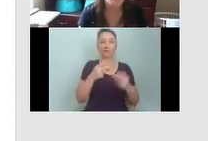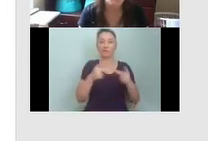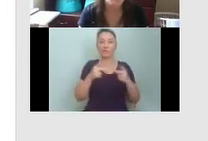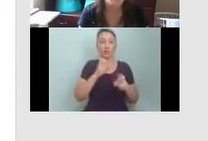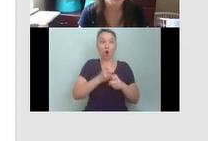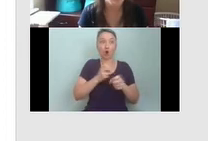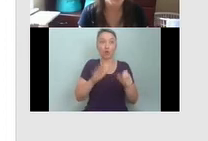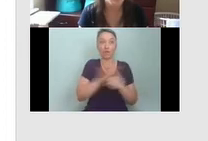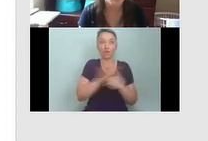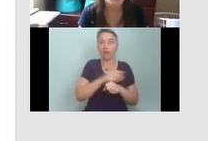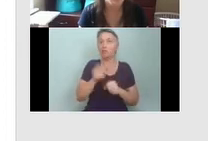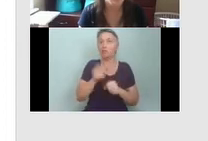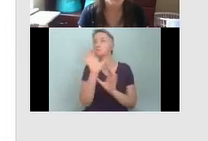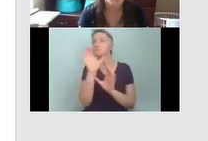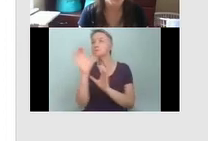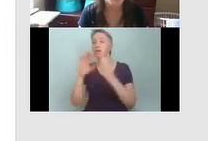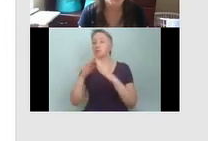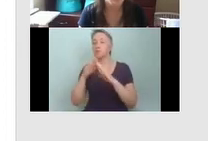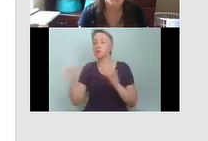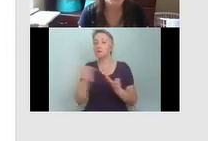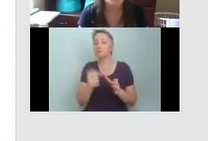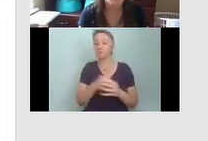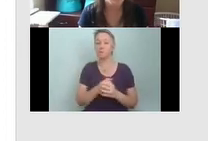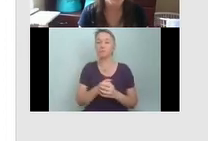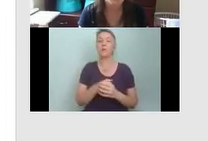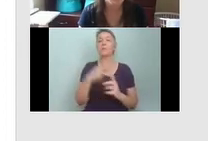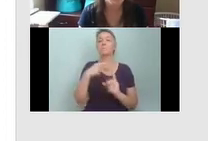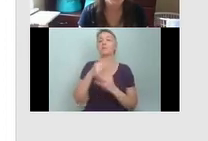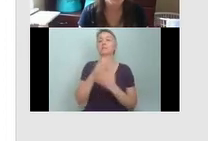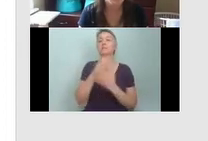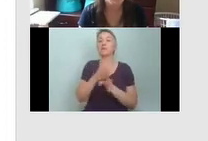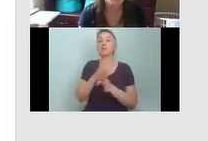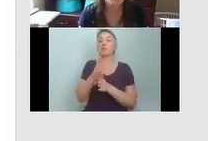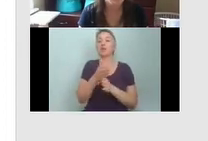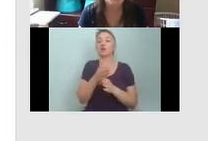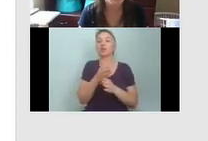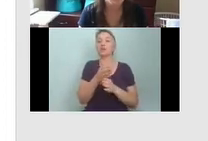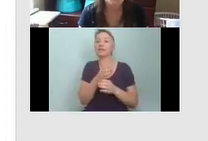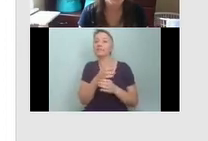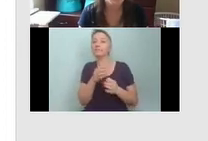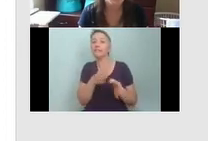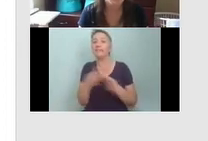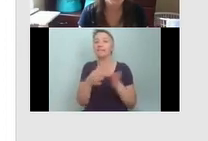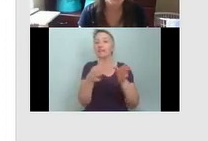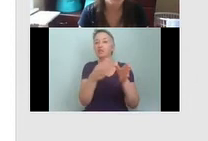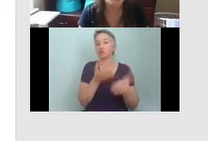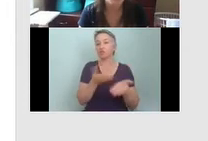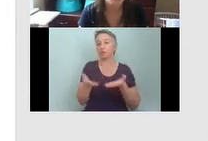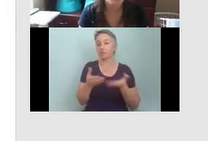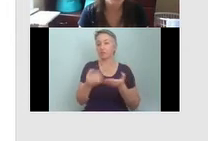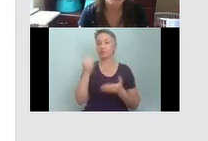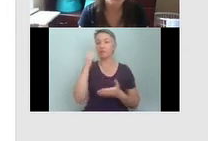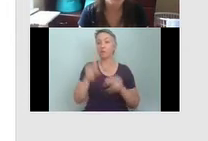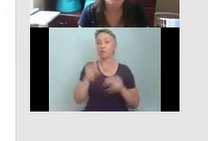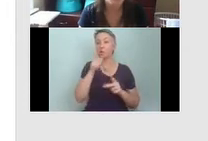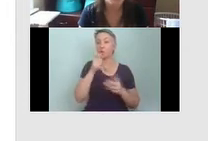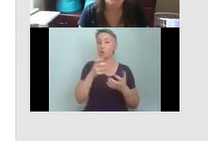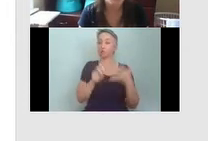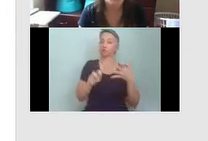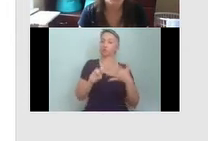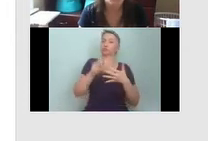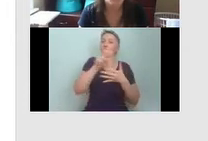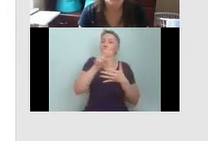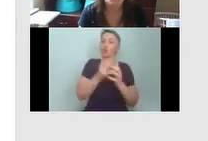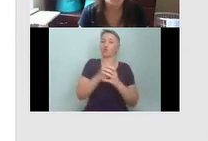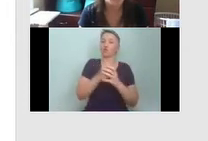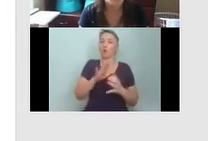be establishing some career navigation services for those that are looking to grow their career and advance at the medical center. So we're excited